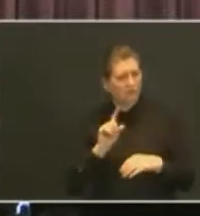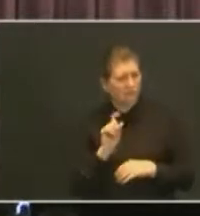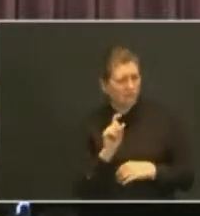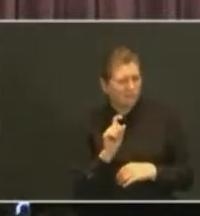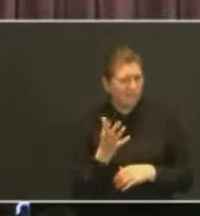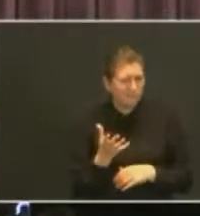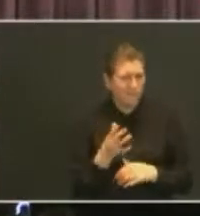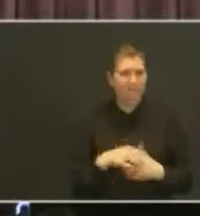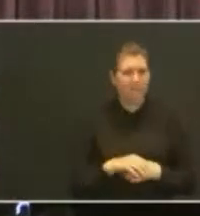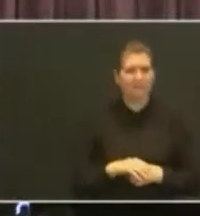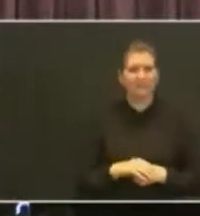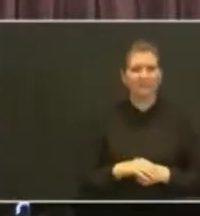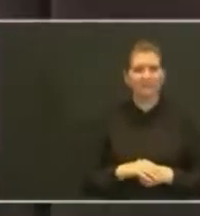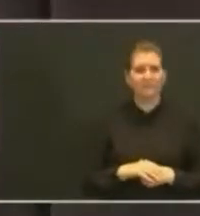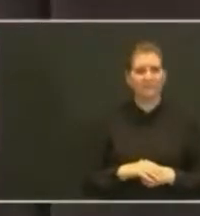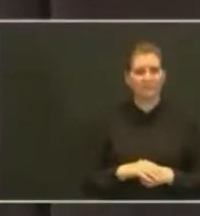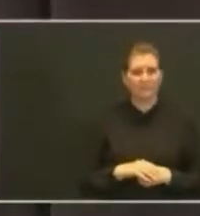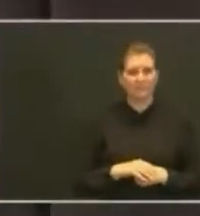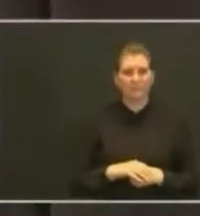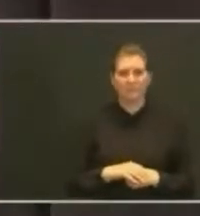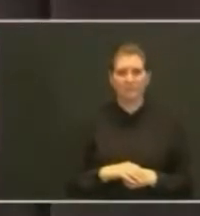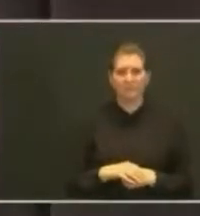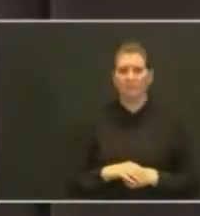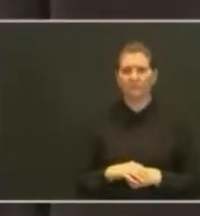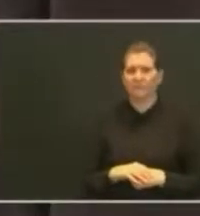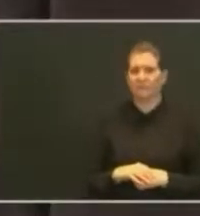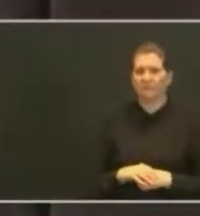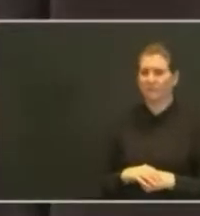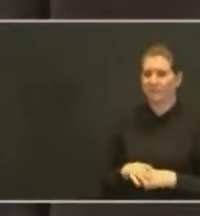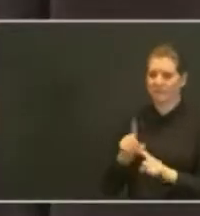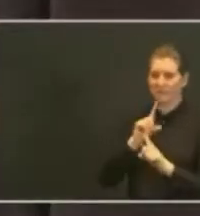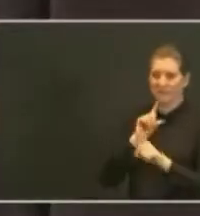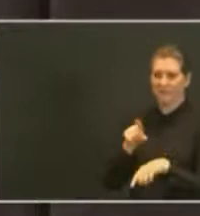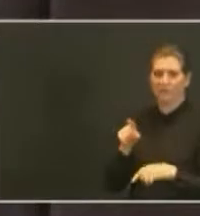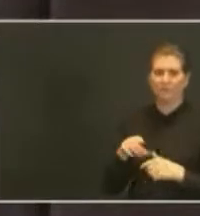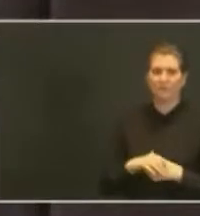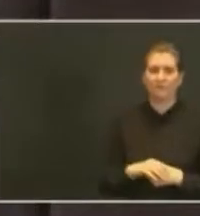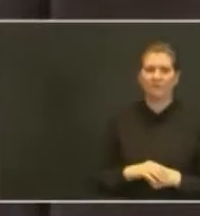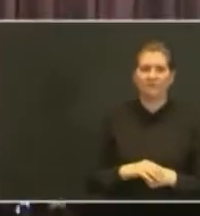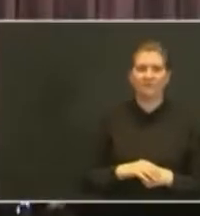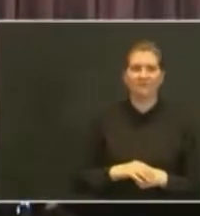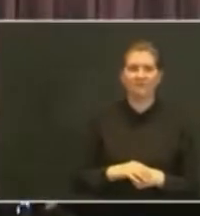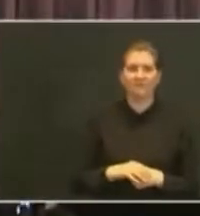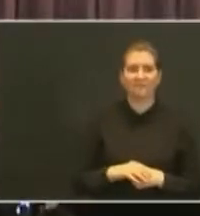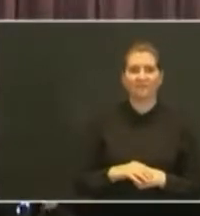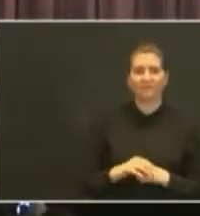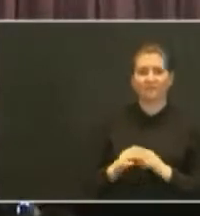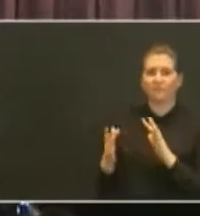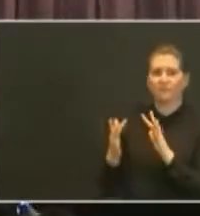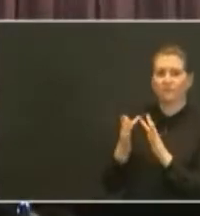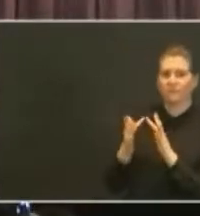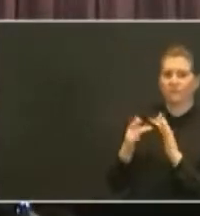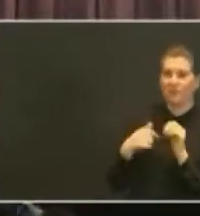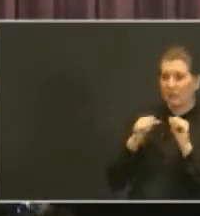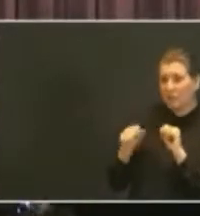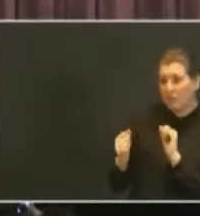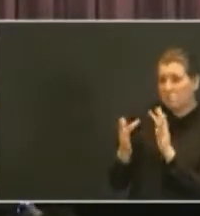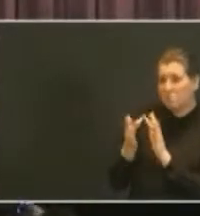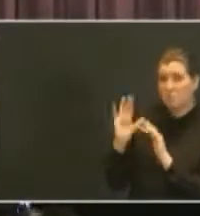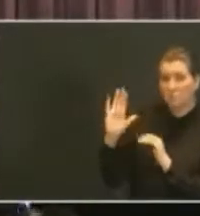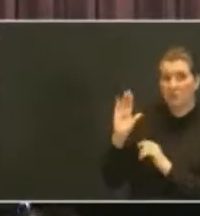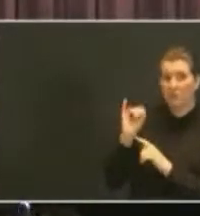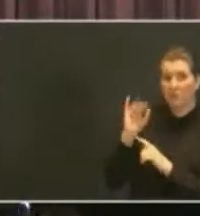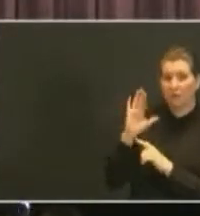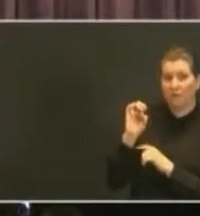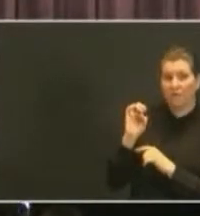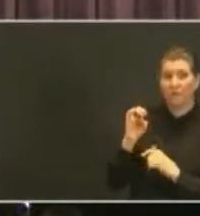Can certainly reach out to her office to be able to share that. Of the administration, you've always